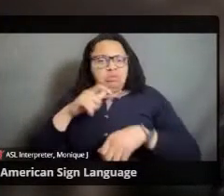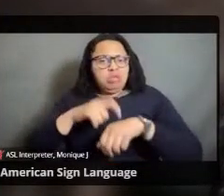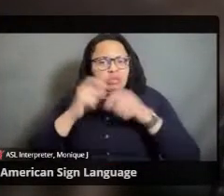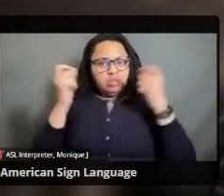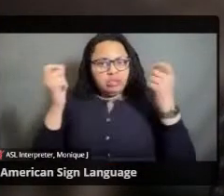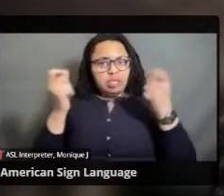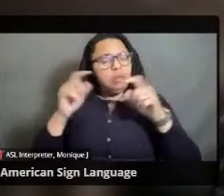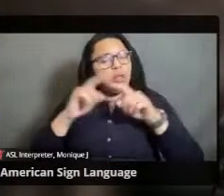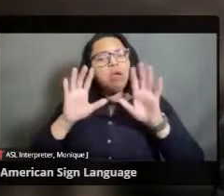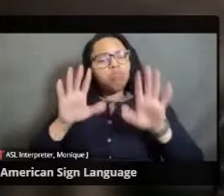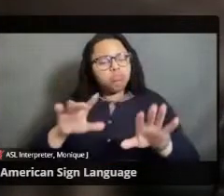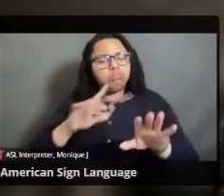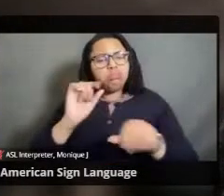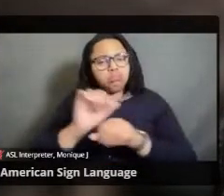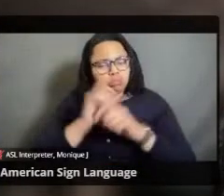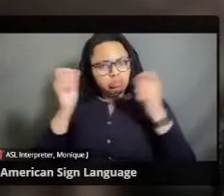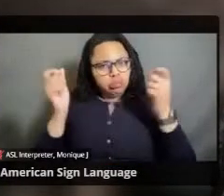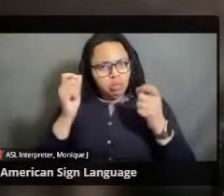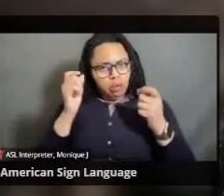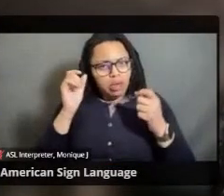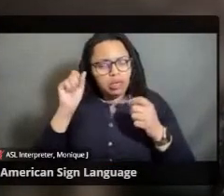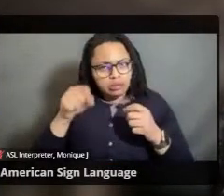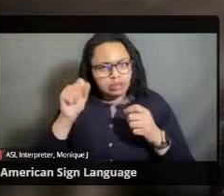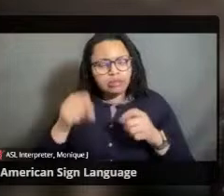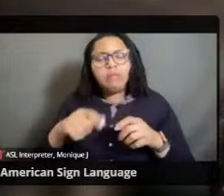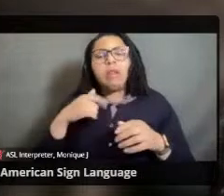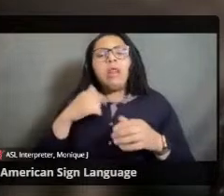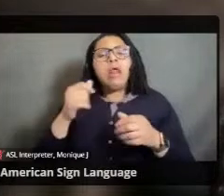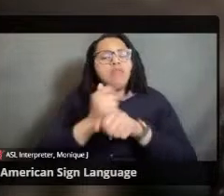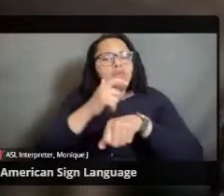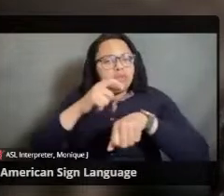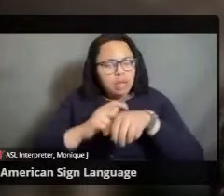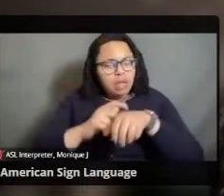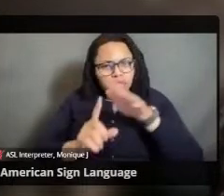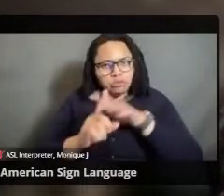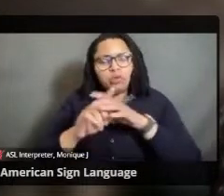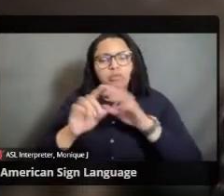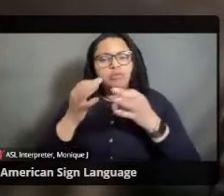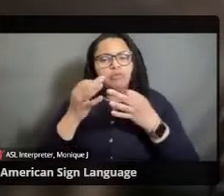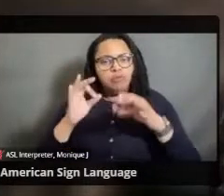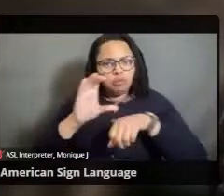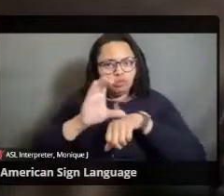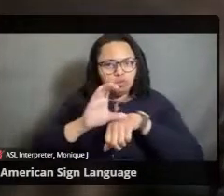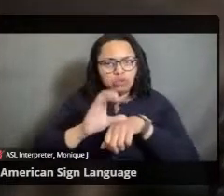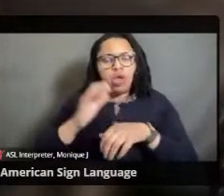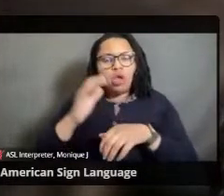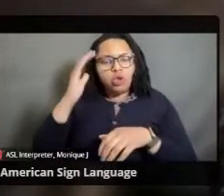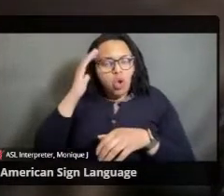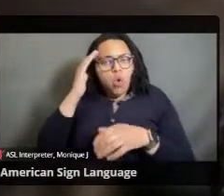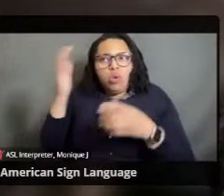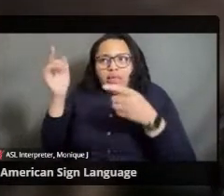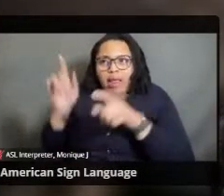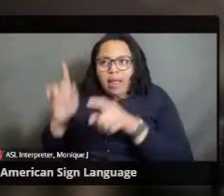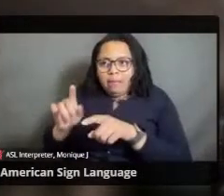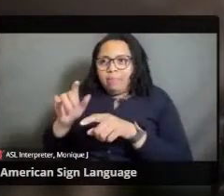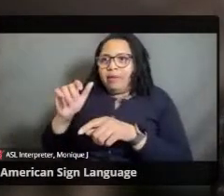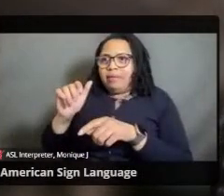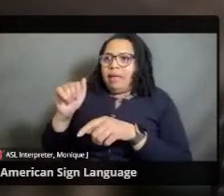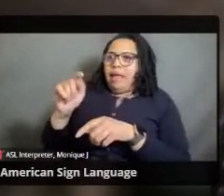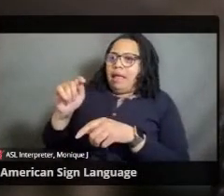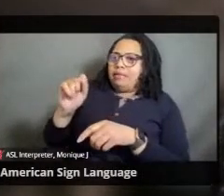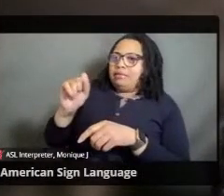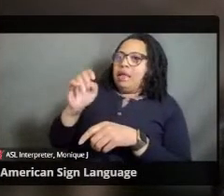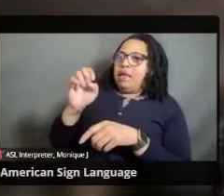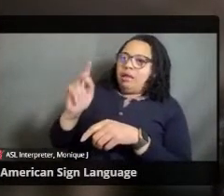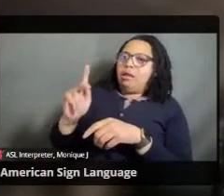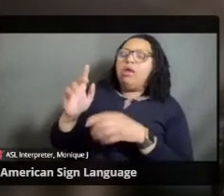we're in this space with Freedom Church, what's at stake and the importance of community in this beloved community that we're building and